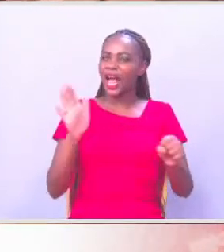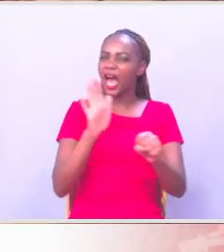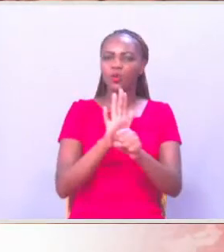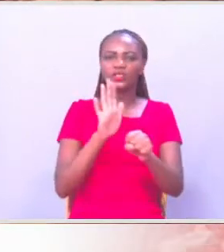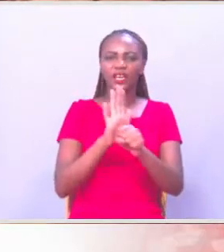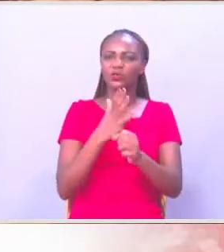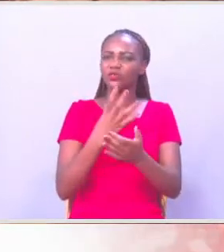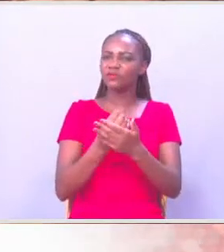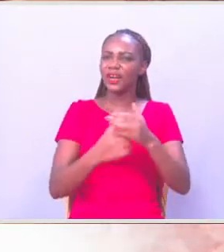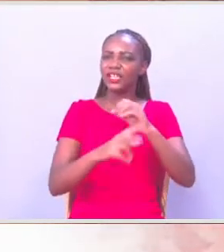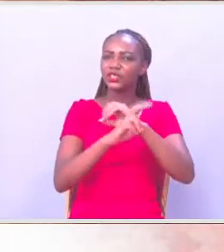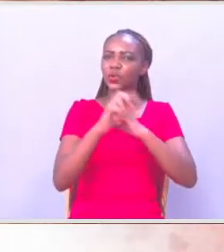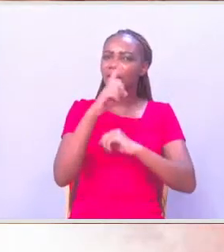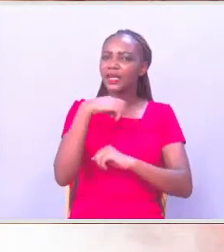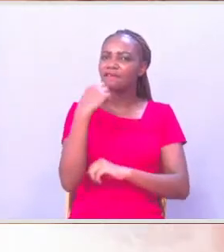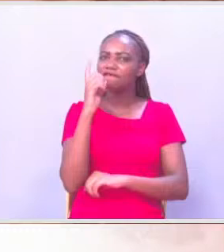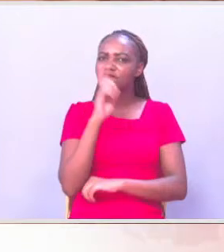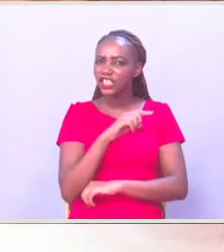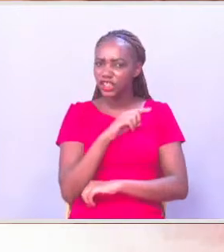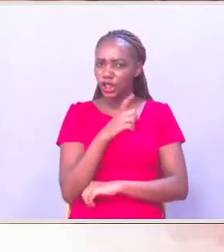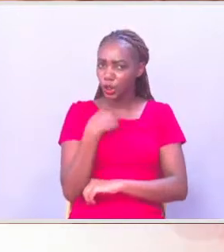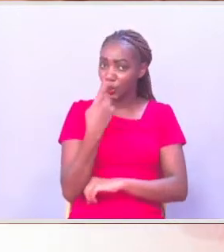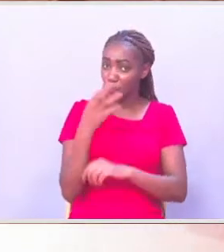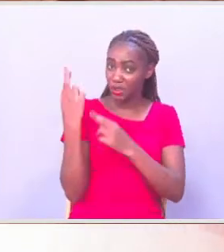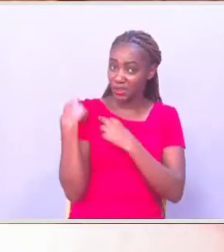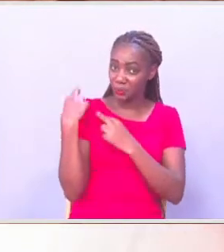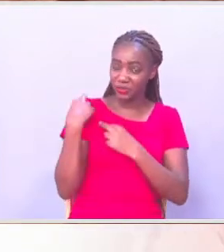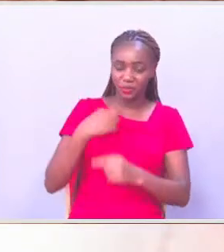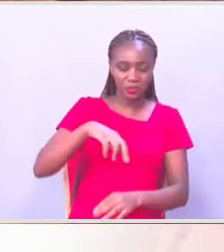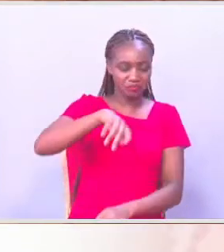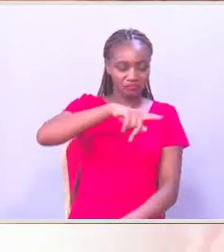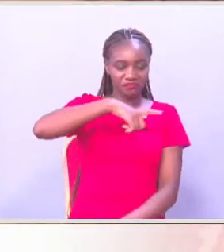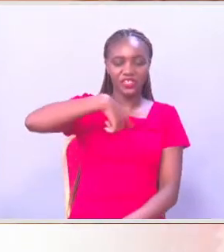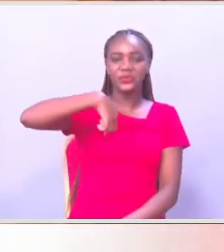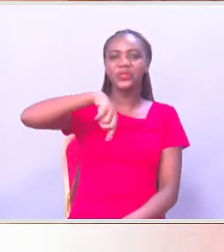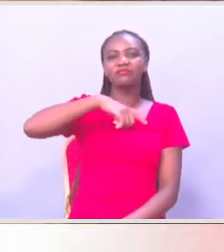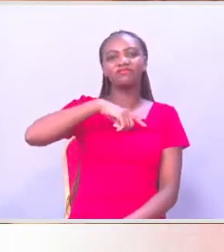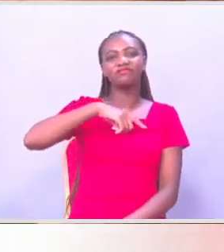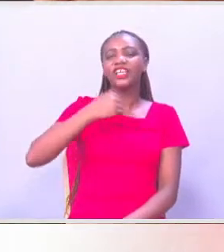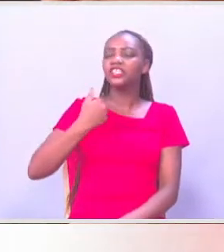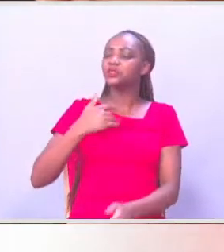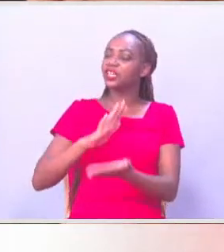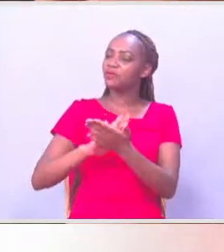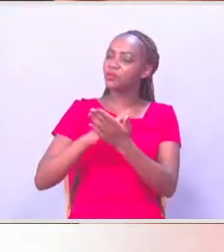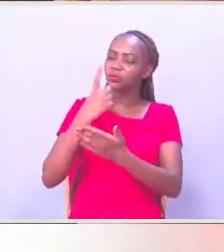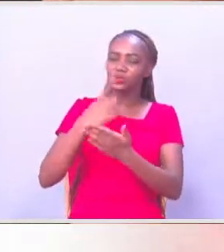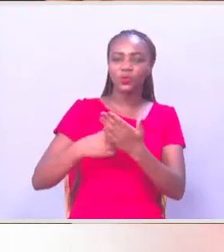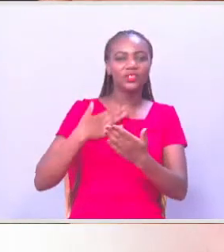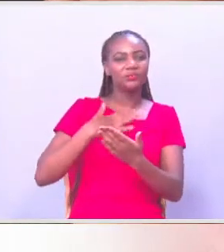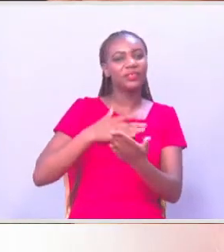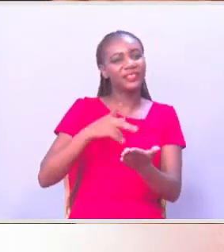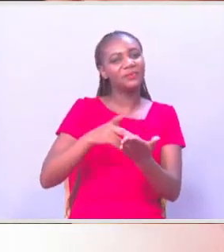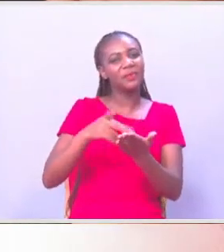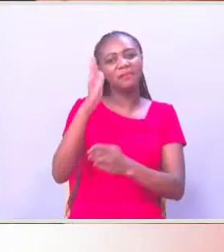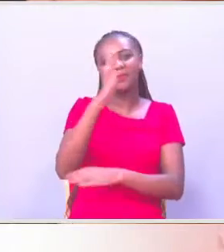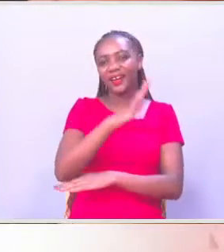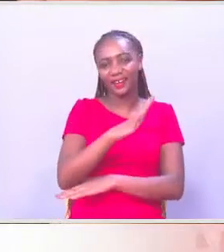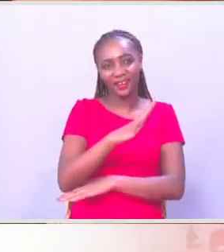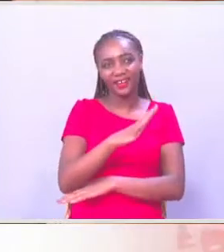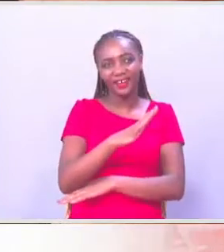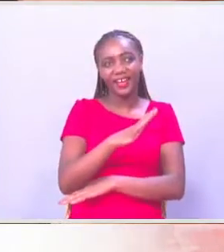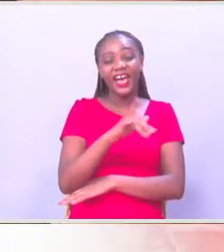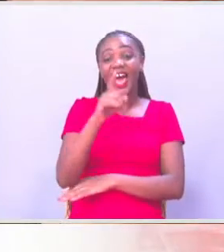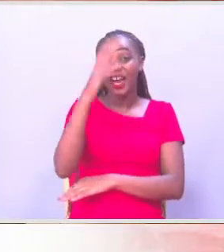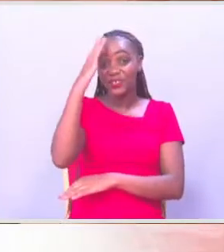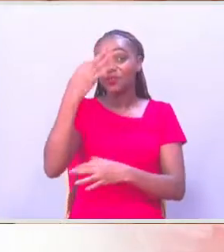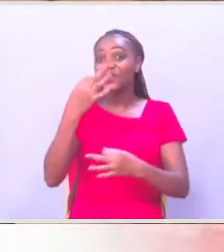people, haki ya Mungu, afadhali kurudisha hiyo kutoka hiyo. Na nakwambia kama